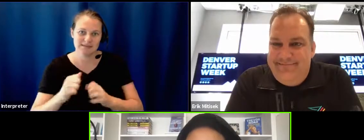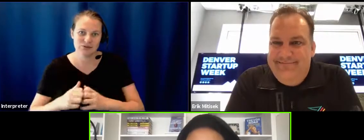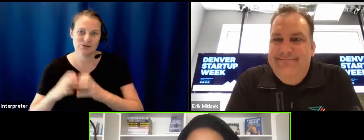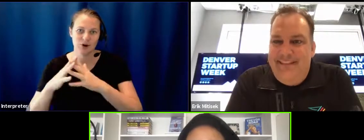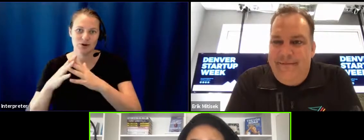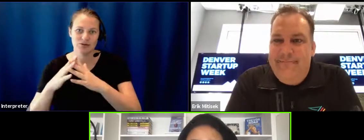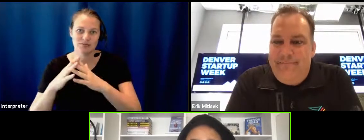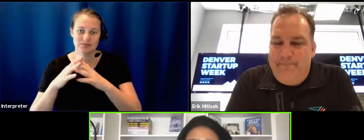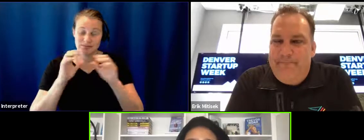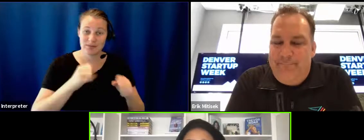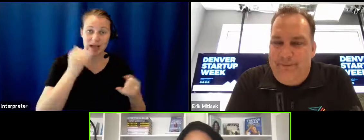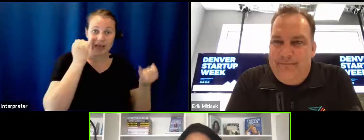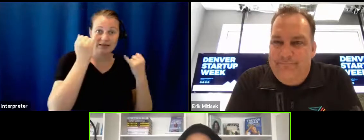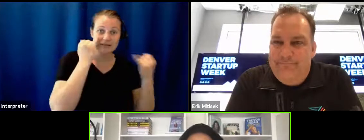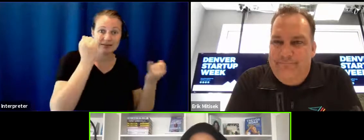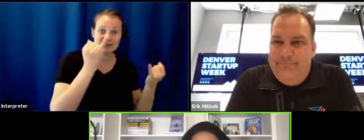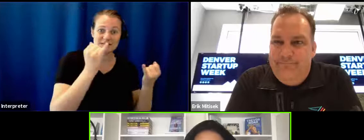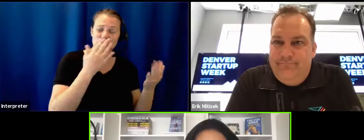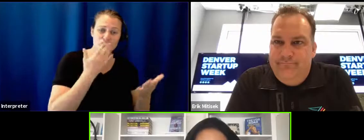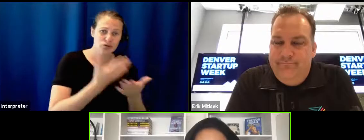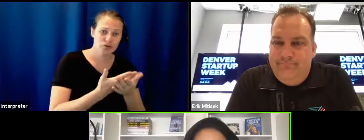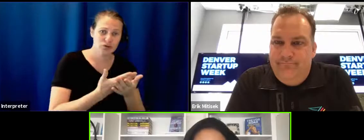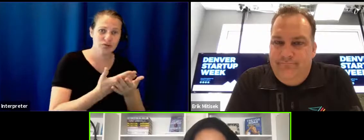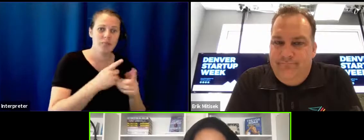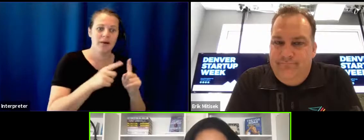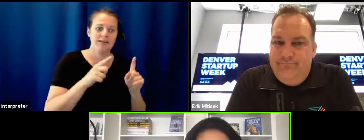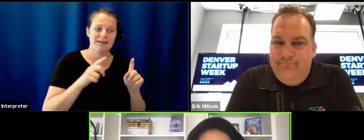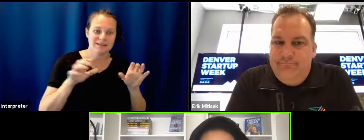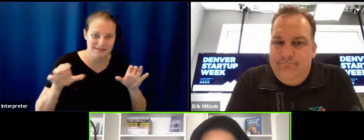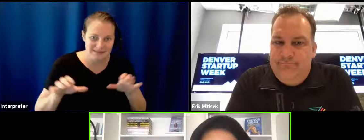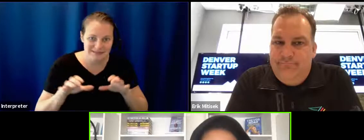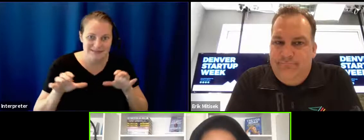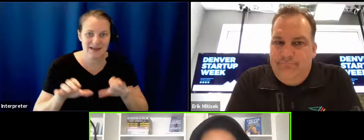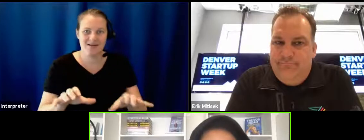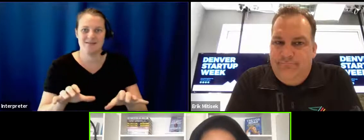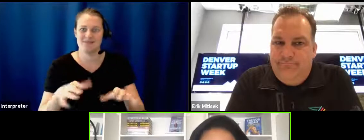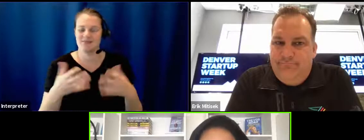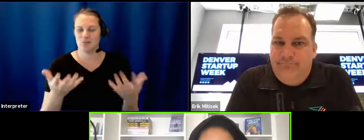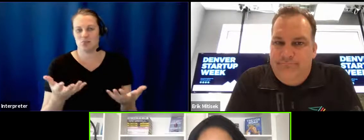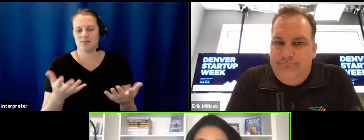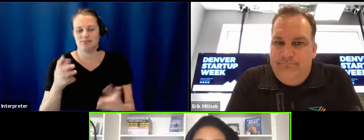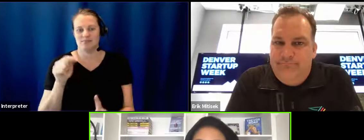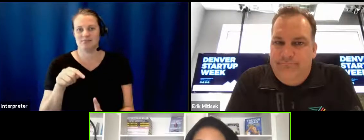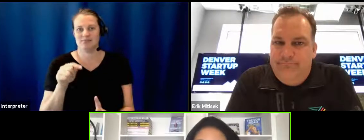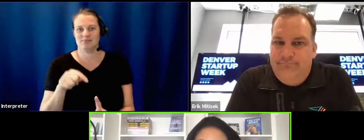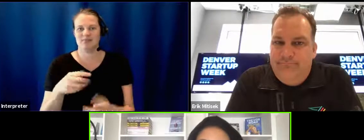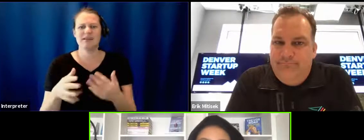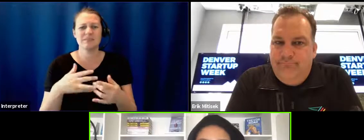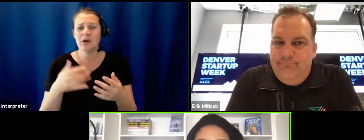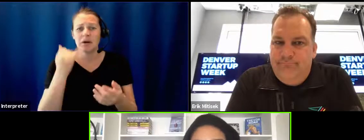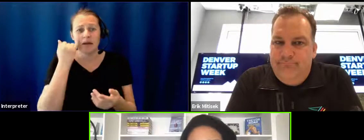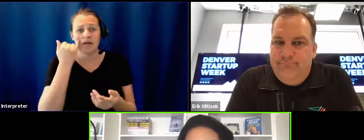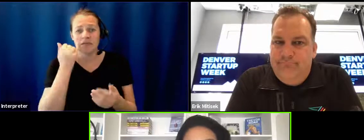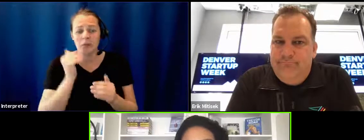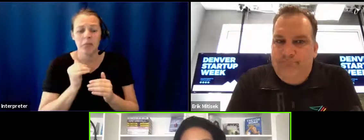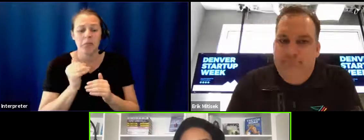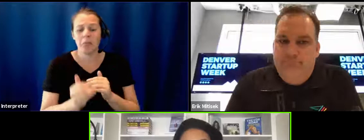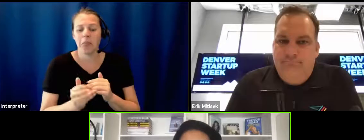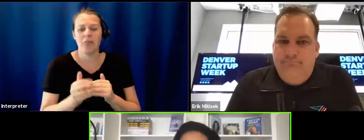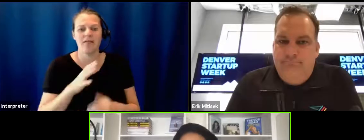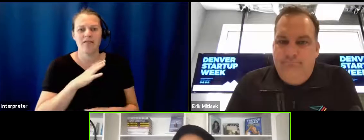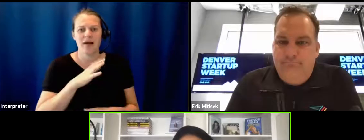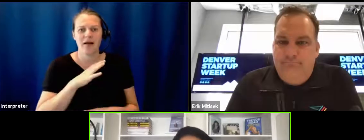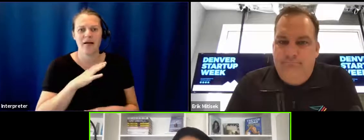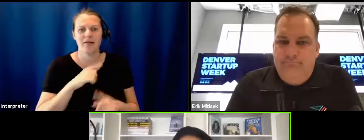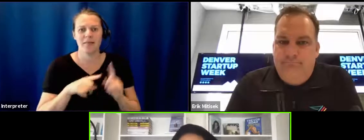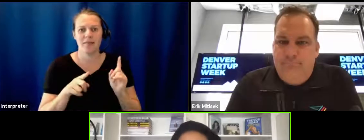that. But yeah. What have you done, even if it's the smallest thing, but in your circumstances, it was the biggest